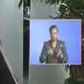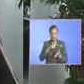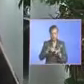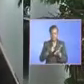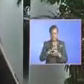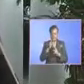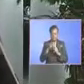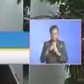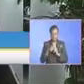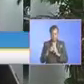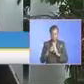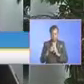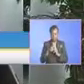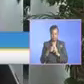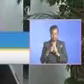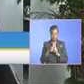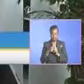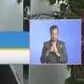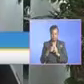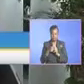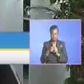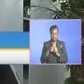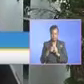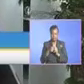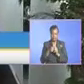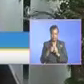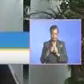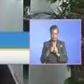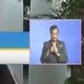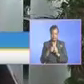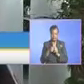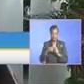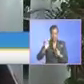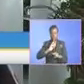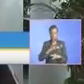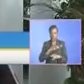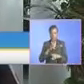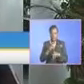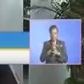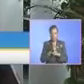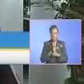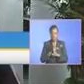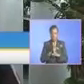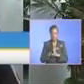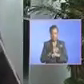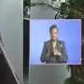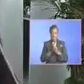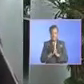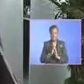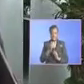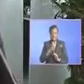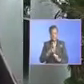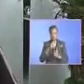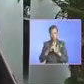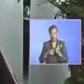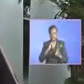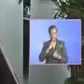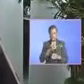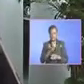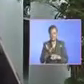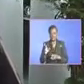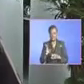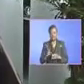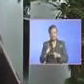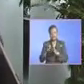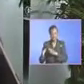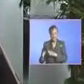stream. But you know, that's that we keep asking them, as you keep asking me, what is their plan, and that, as far as I know, is